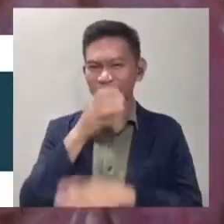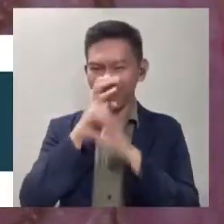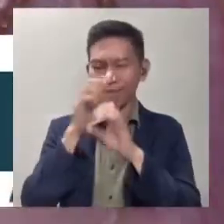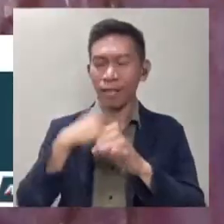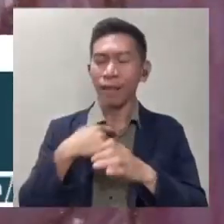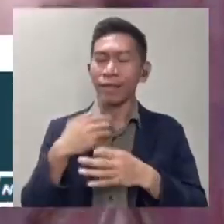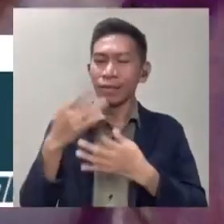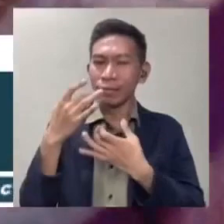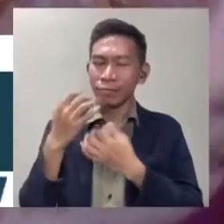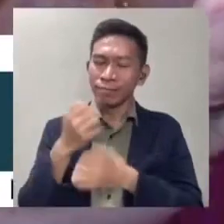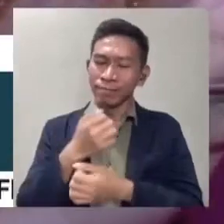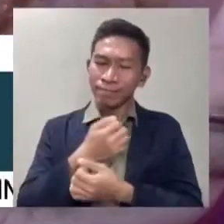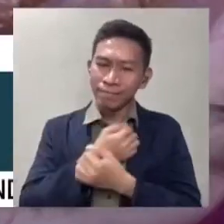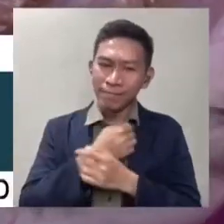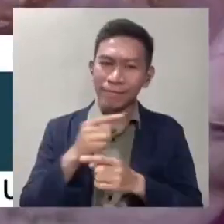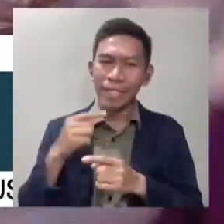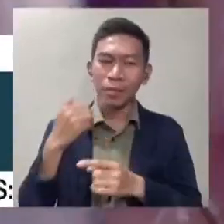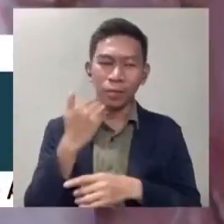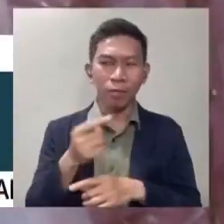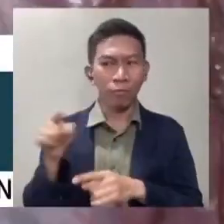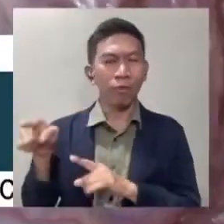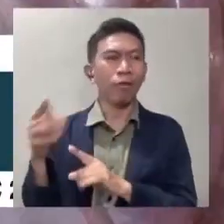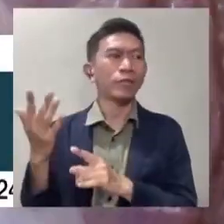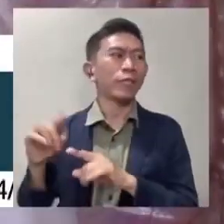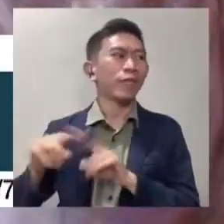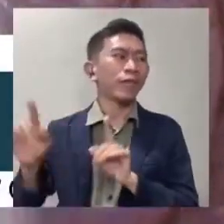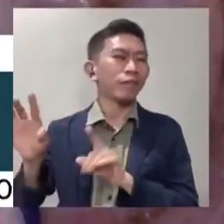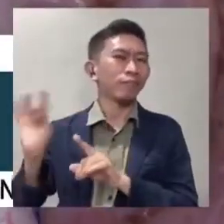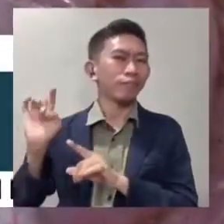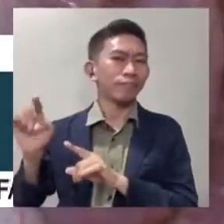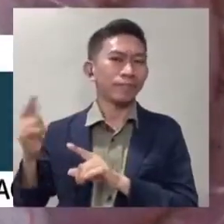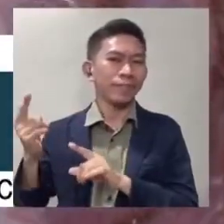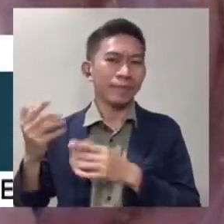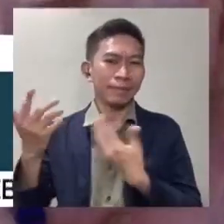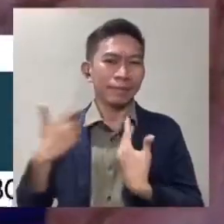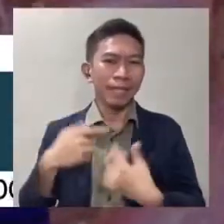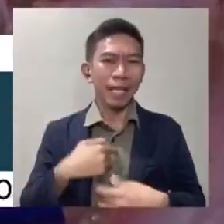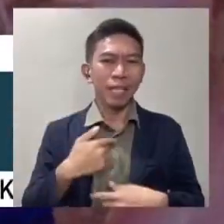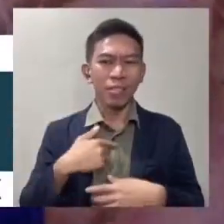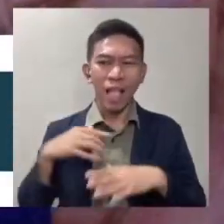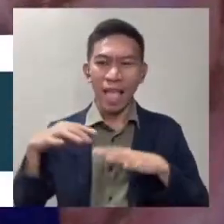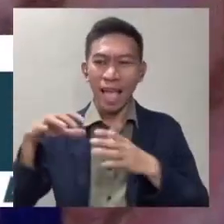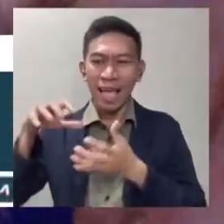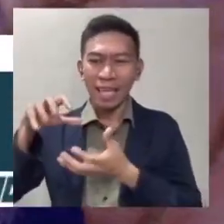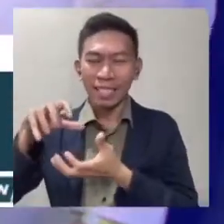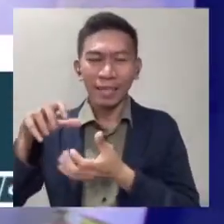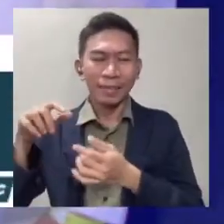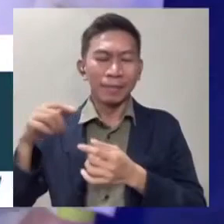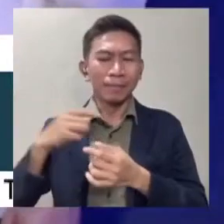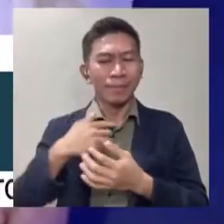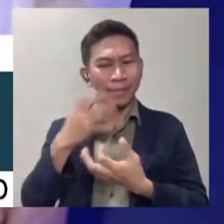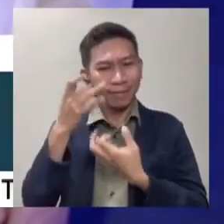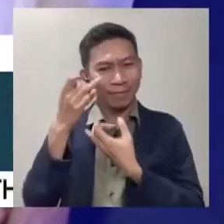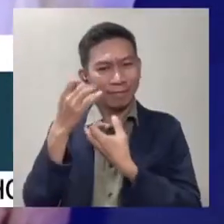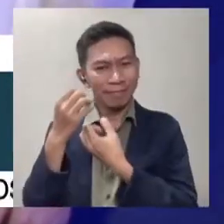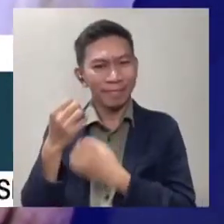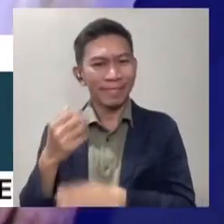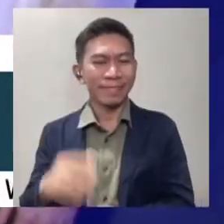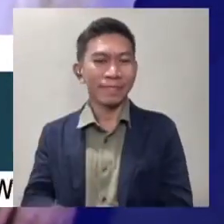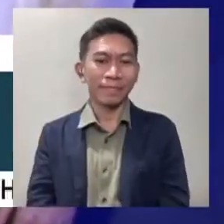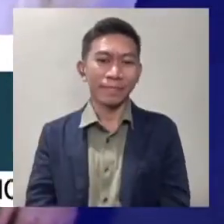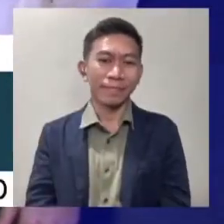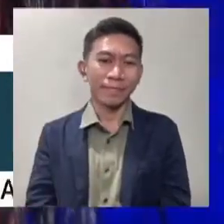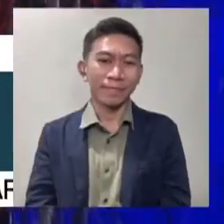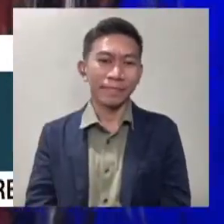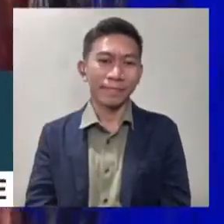ako kasi pinili niya yung tao. Imbes yung dapat kakainin ko, na-in-love ako sa kanya. Other